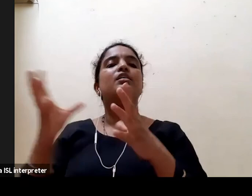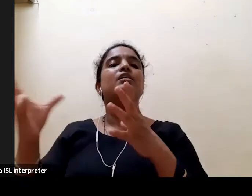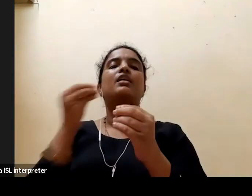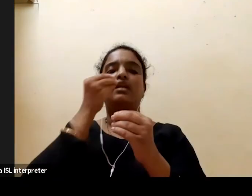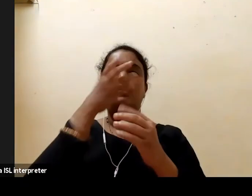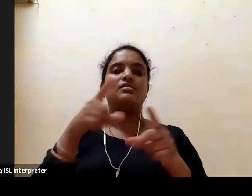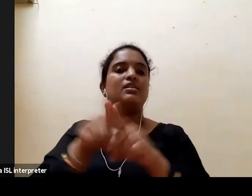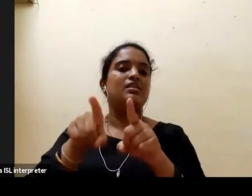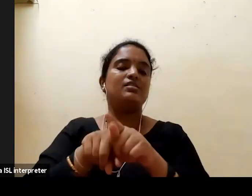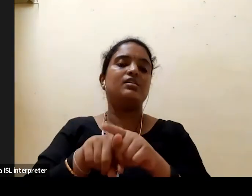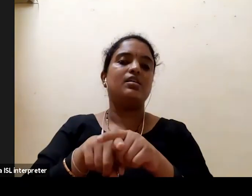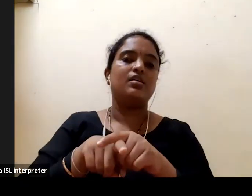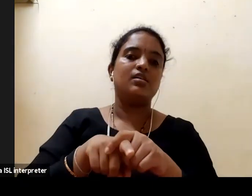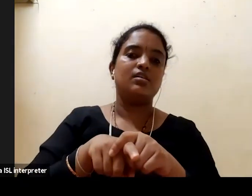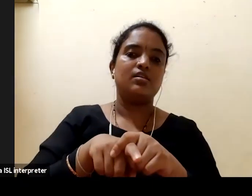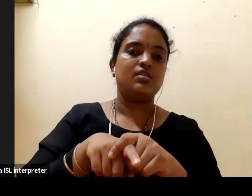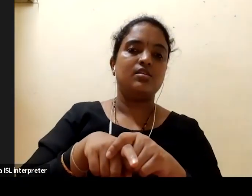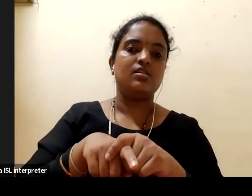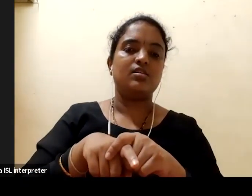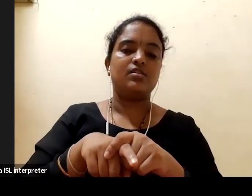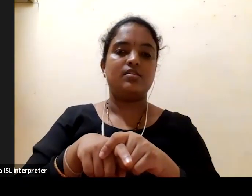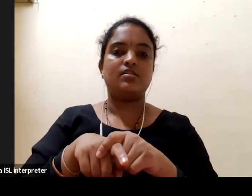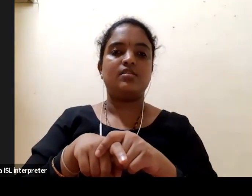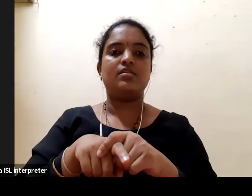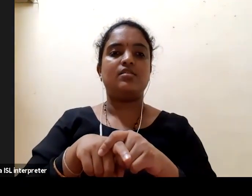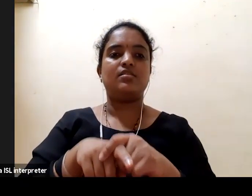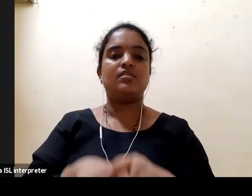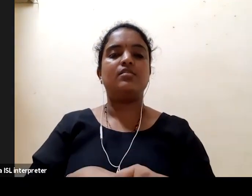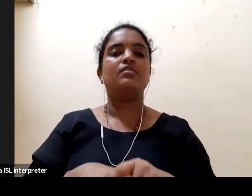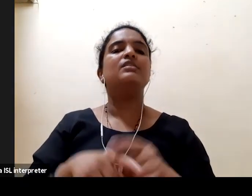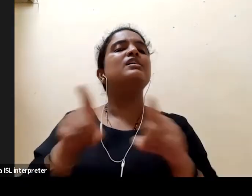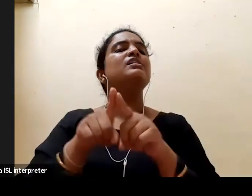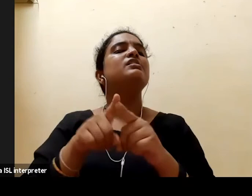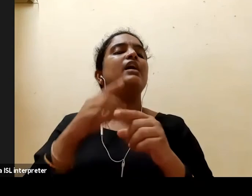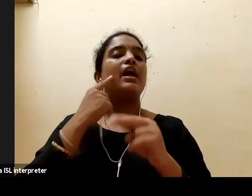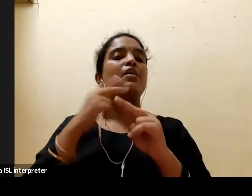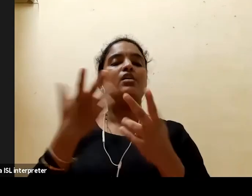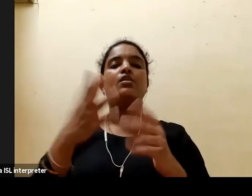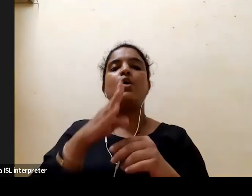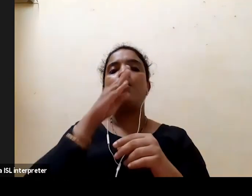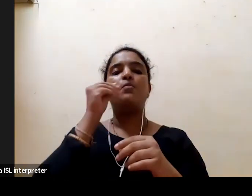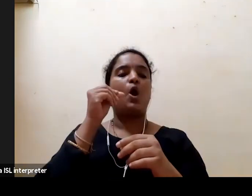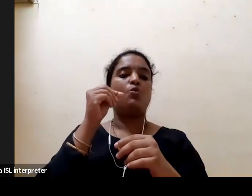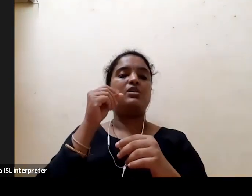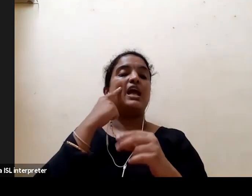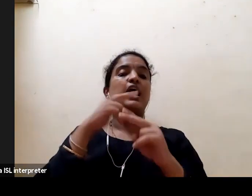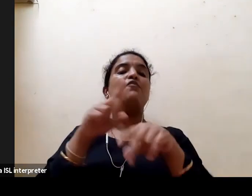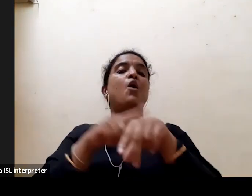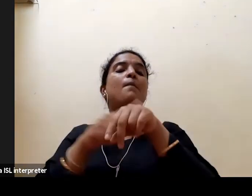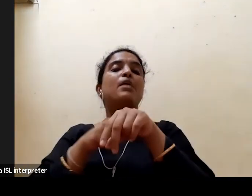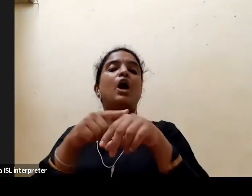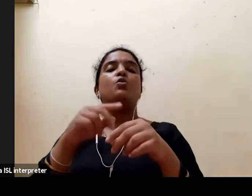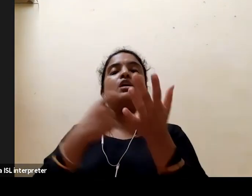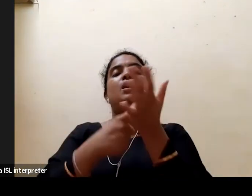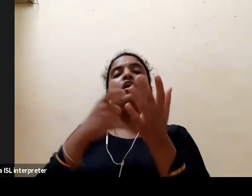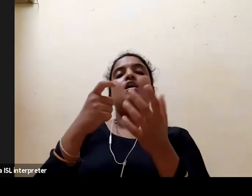easier to do it instantly when you're ready to put it together. Things like, say, if you're cooking brown rice, it's going to take half an